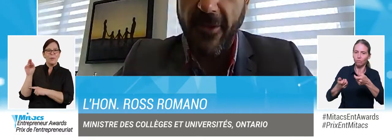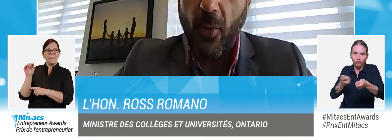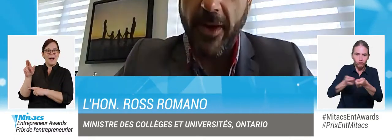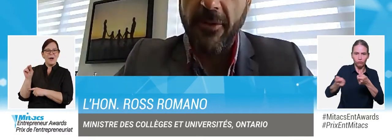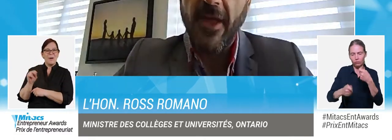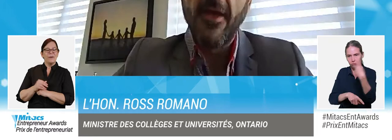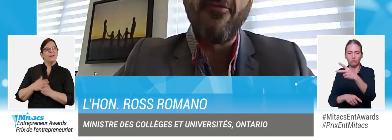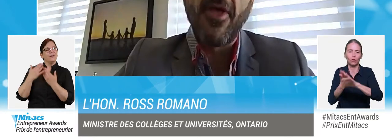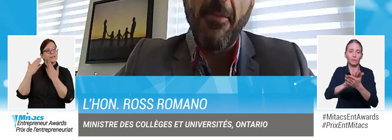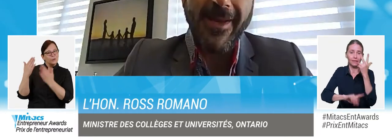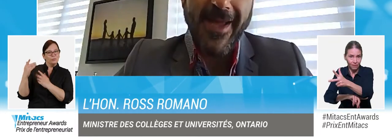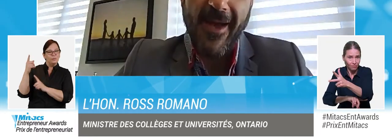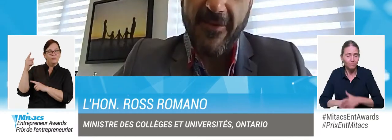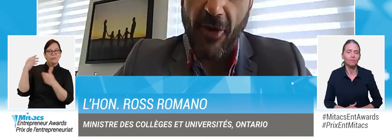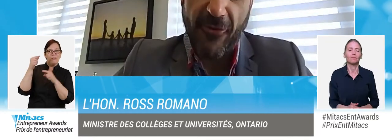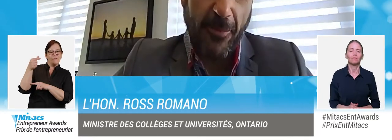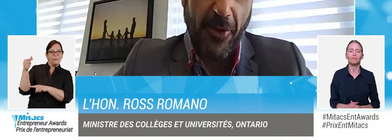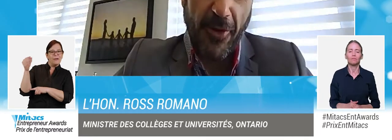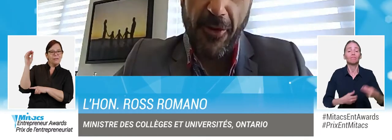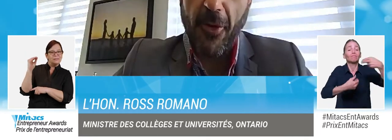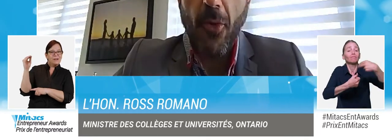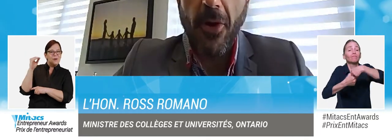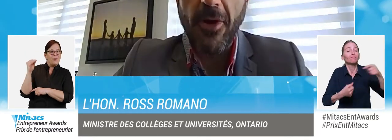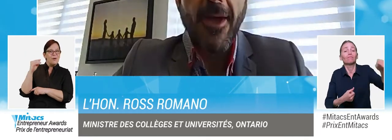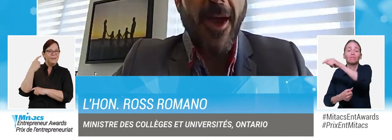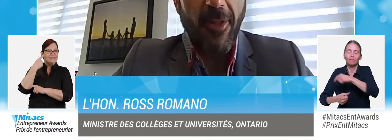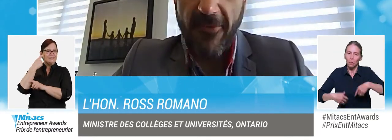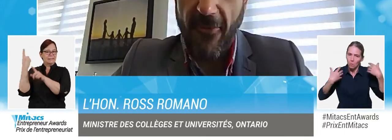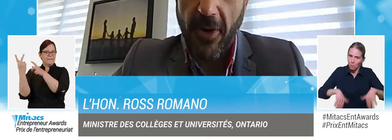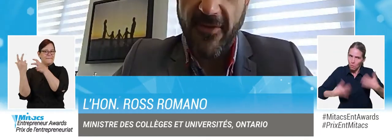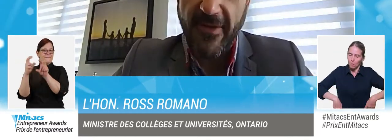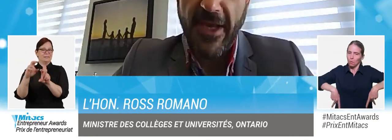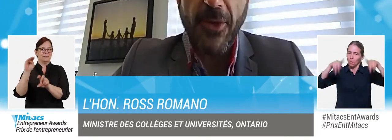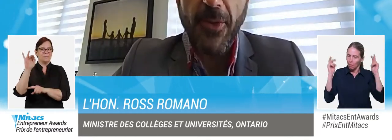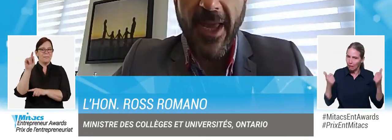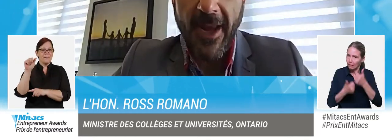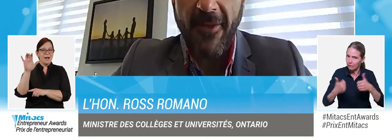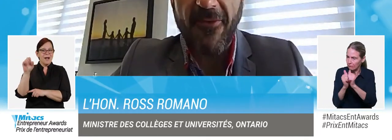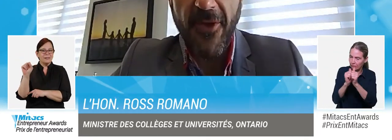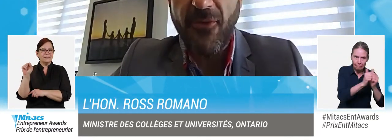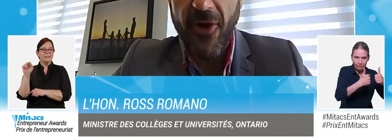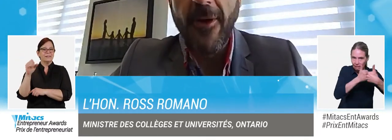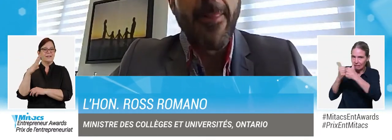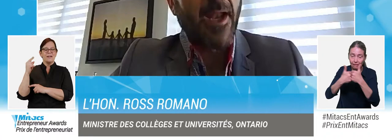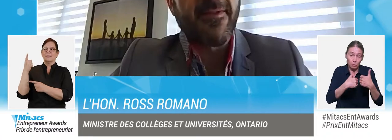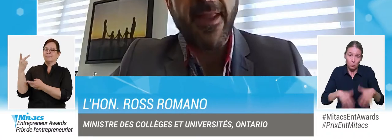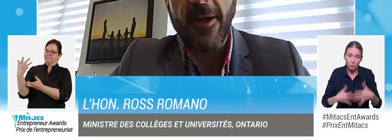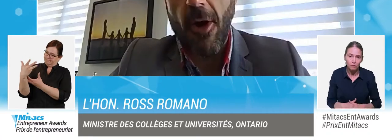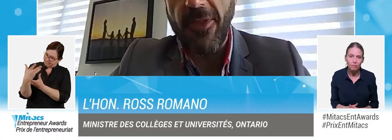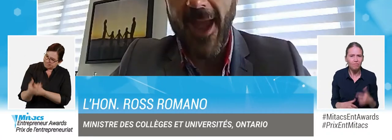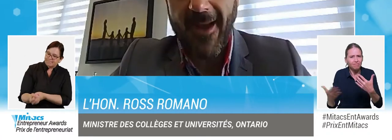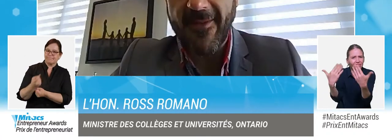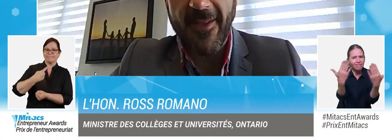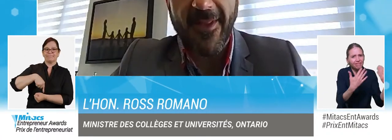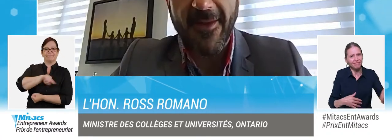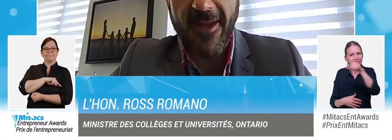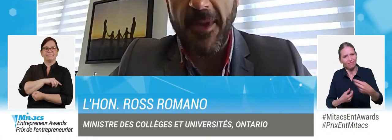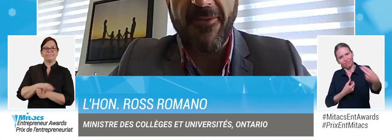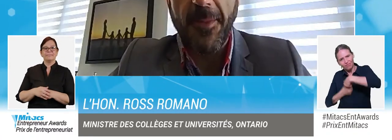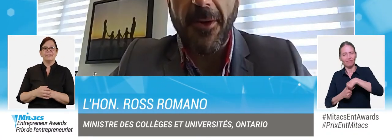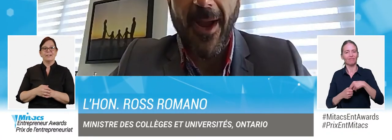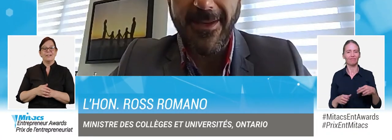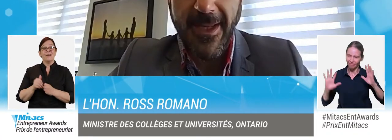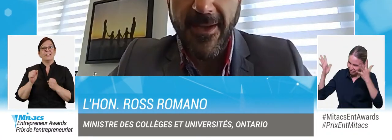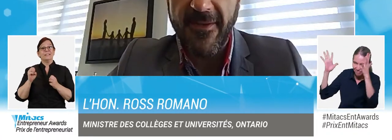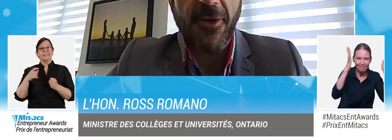again to the winners of the Mitacs Entrepreneur Award. I look forward to seeing you again in the future and to seeing all the excellence that is coming